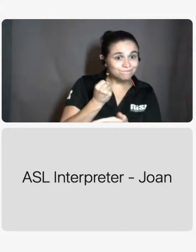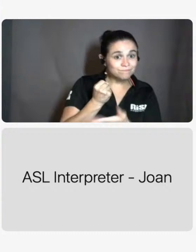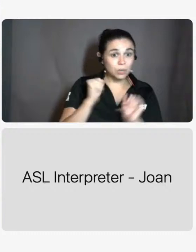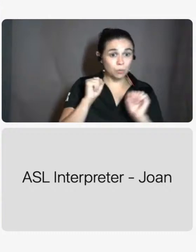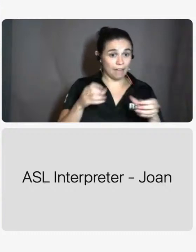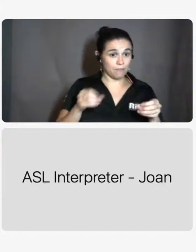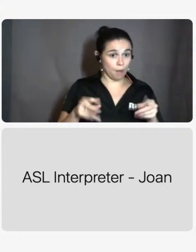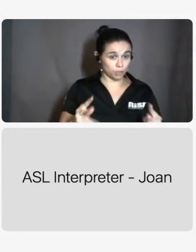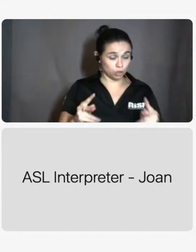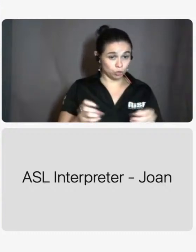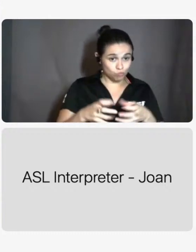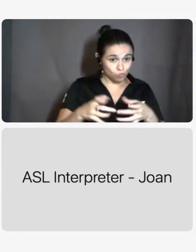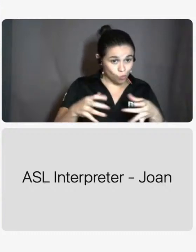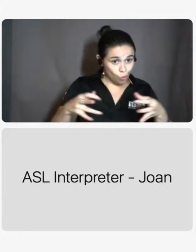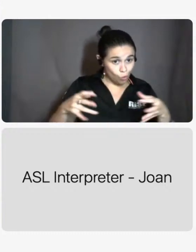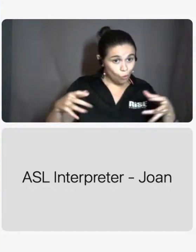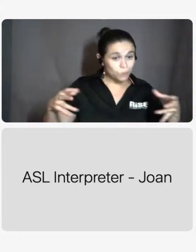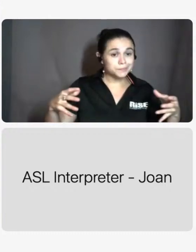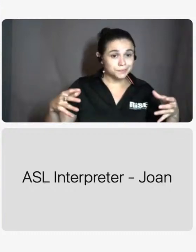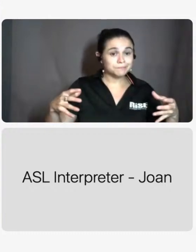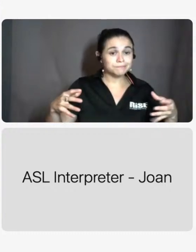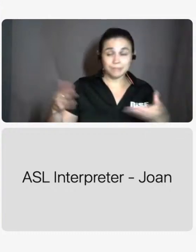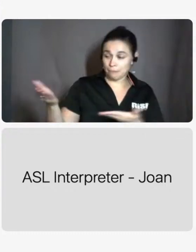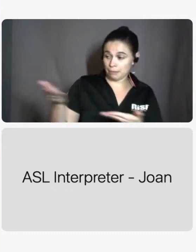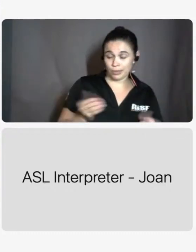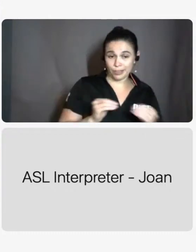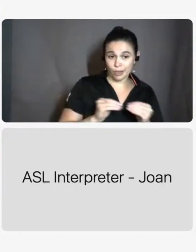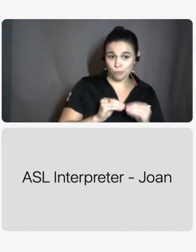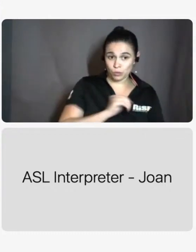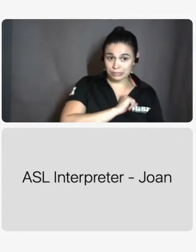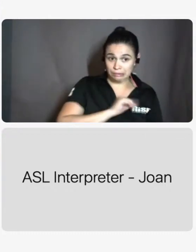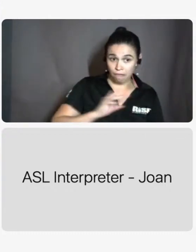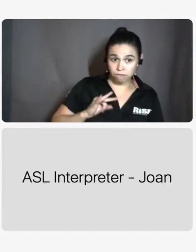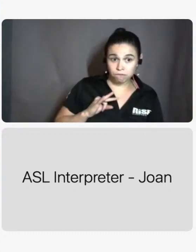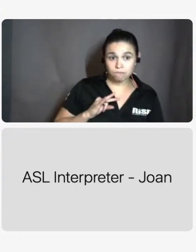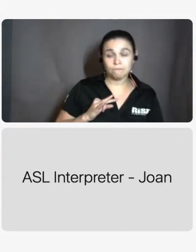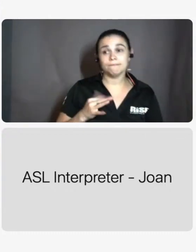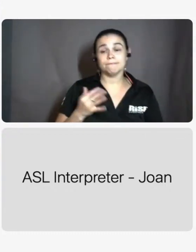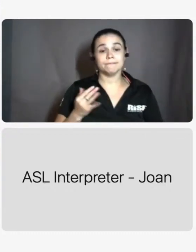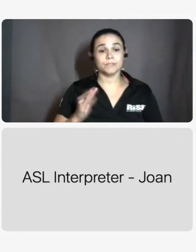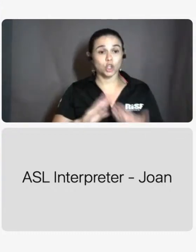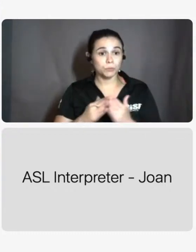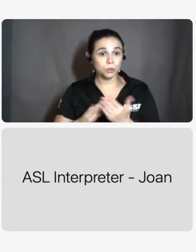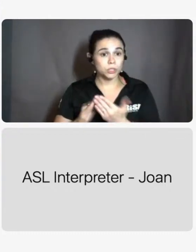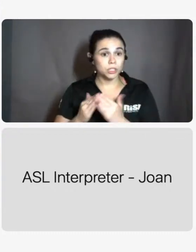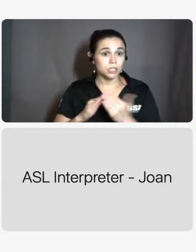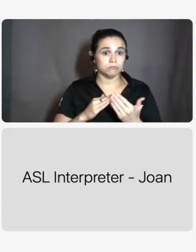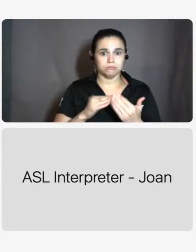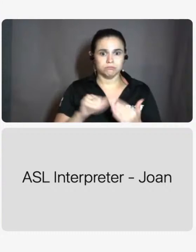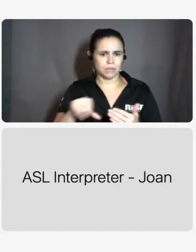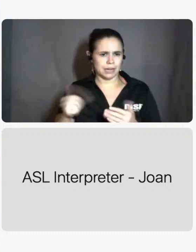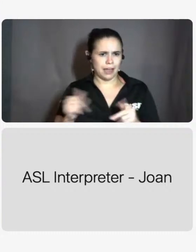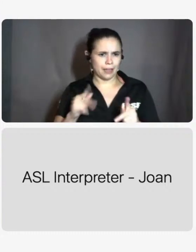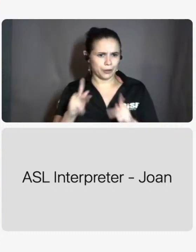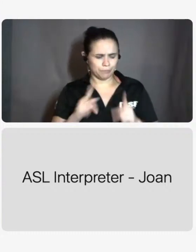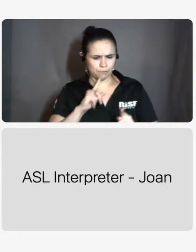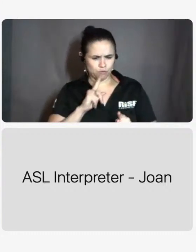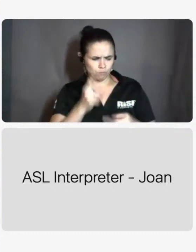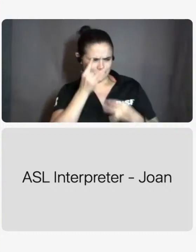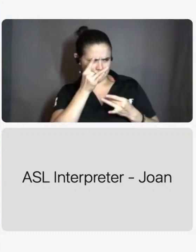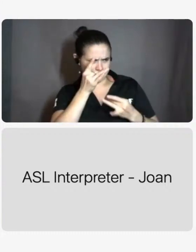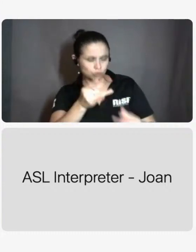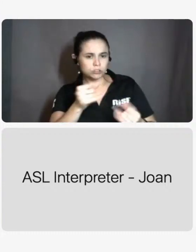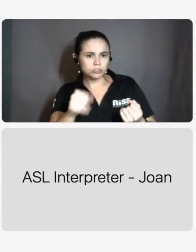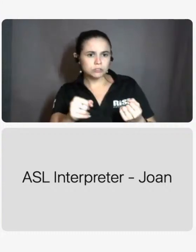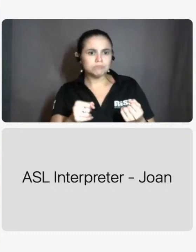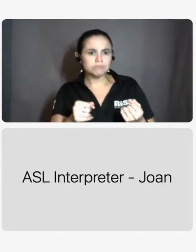staff, our community, and all those who are really interested in providing this to be a quality school,